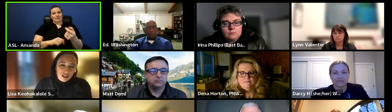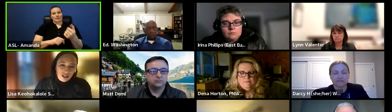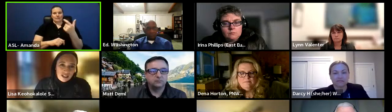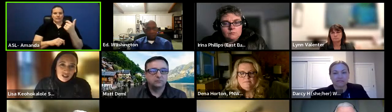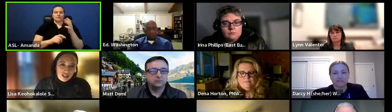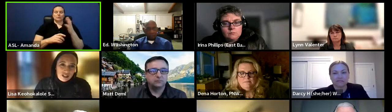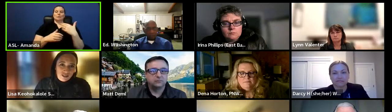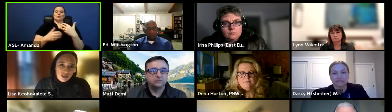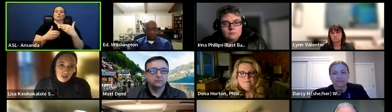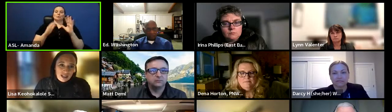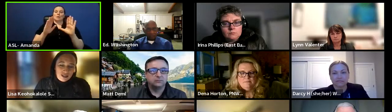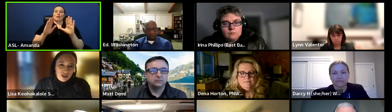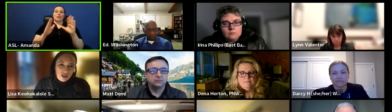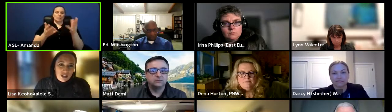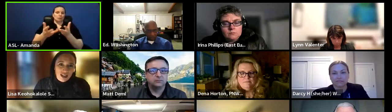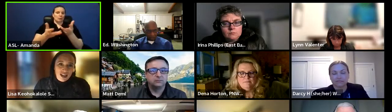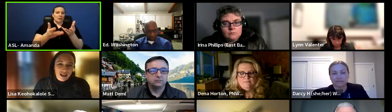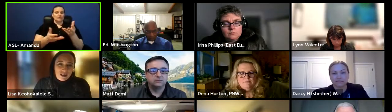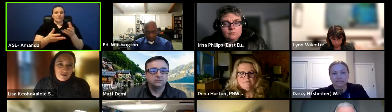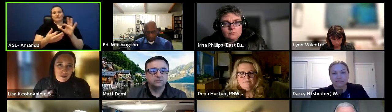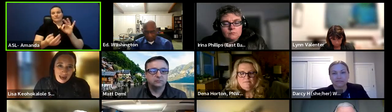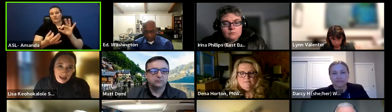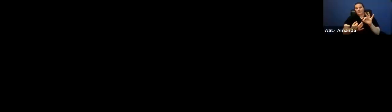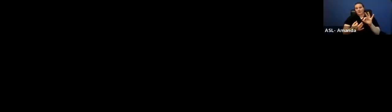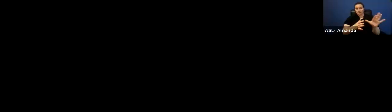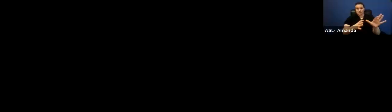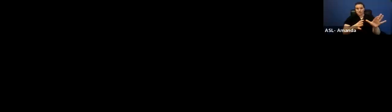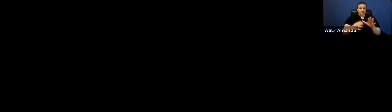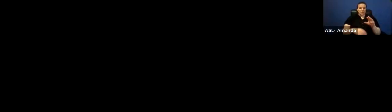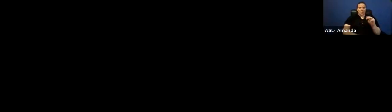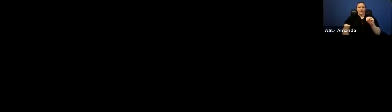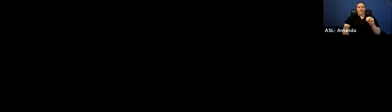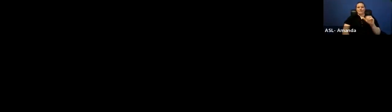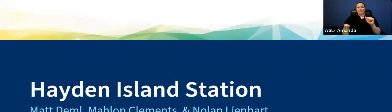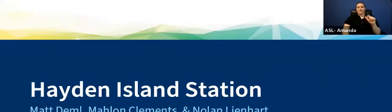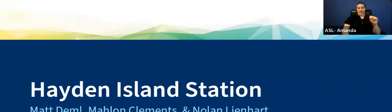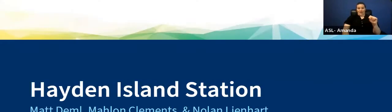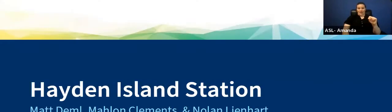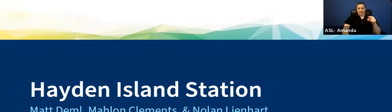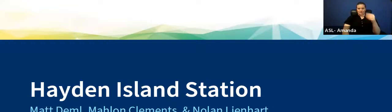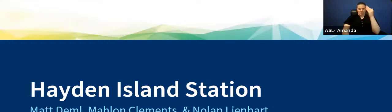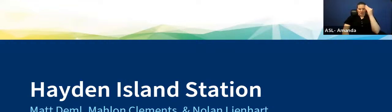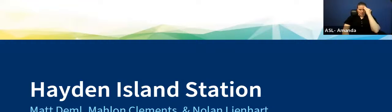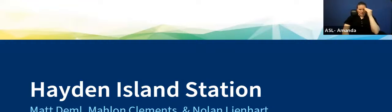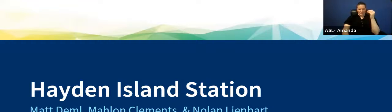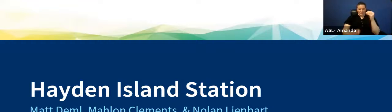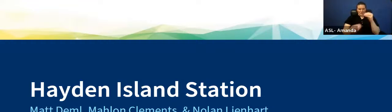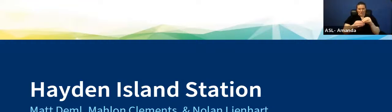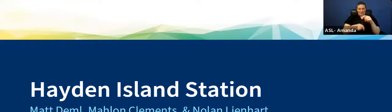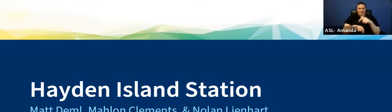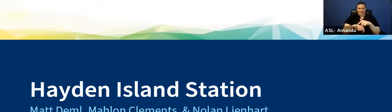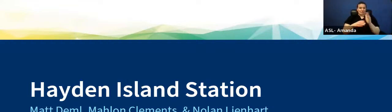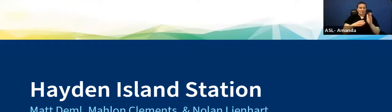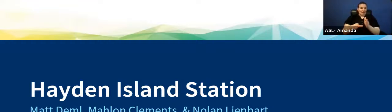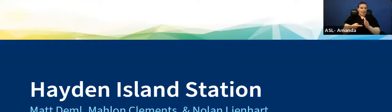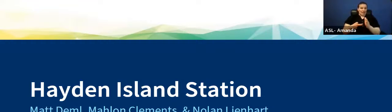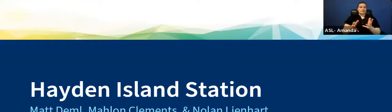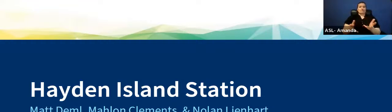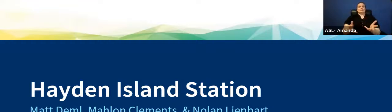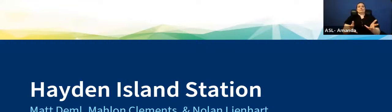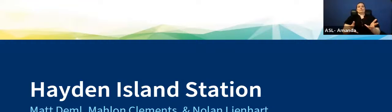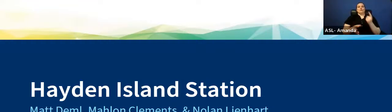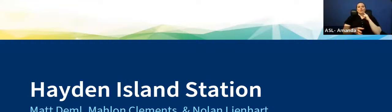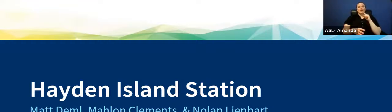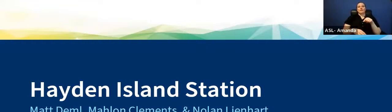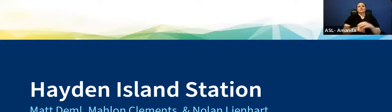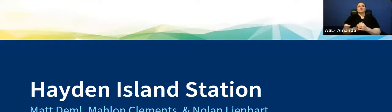of the great interaction and the feedback. And so, Matt, I know that we had a little bit more time planned for this, and so I will